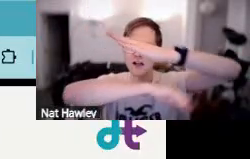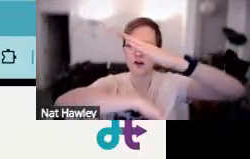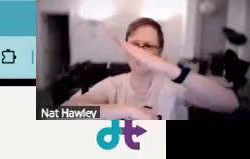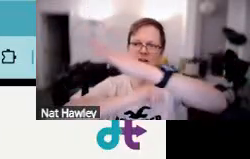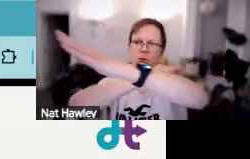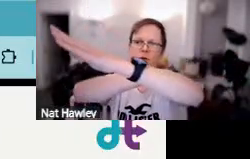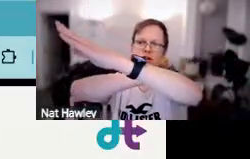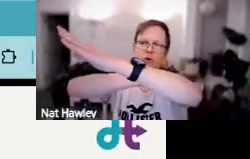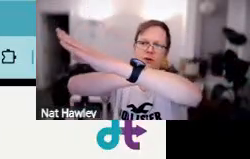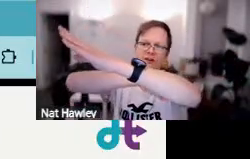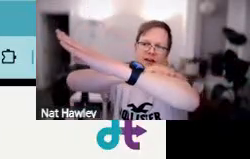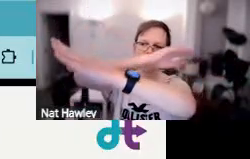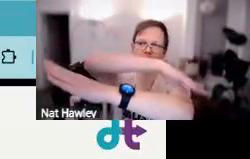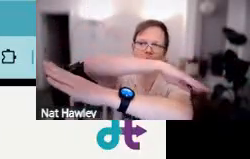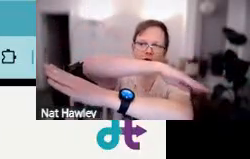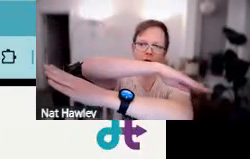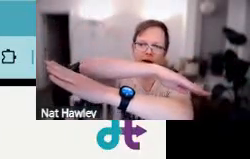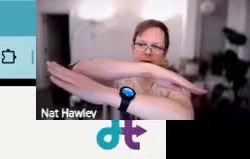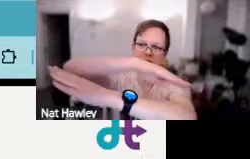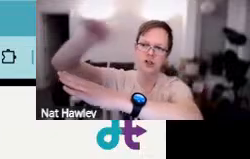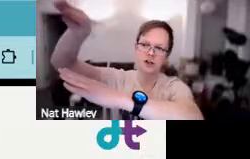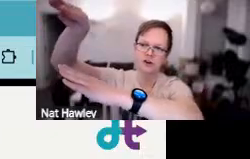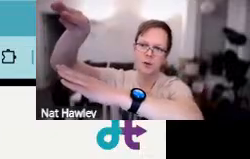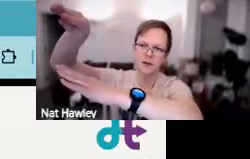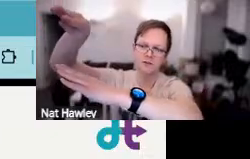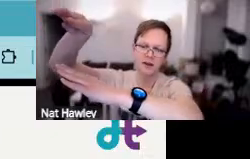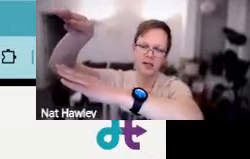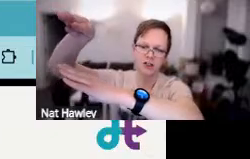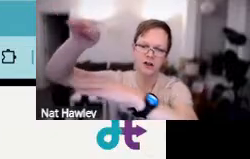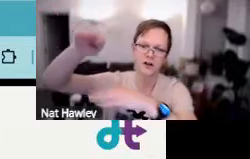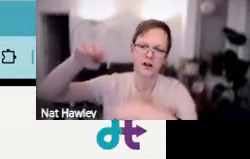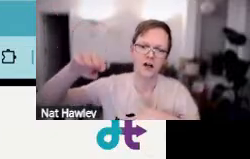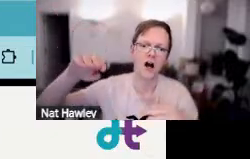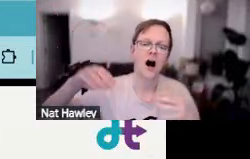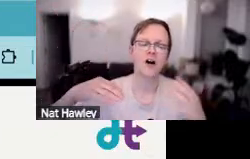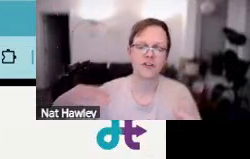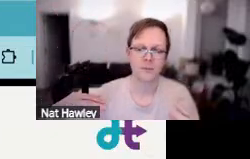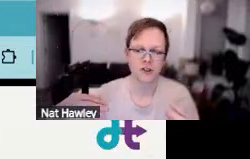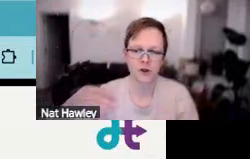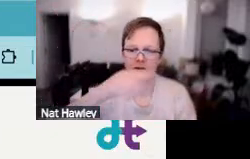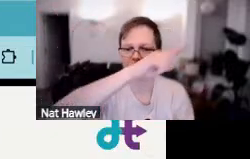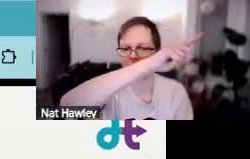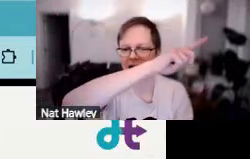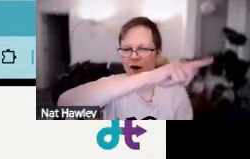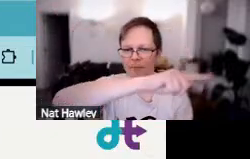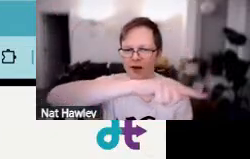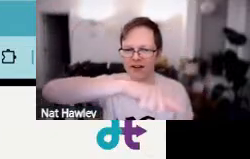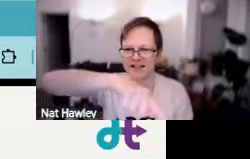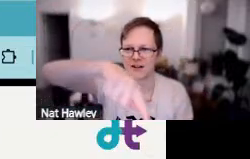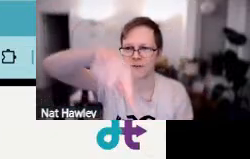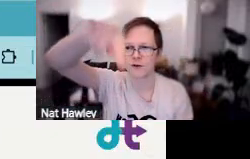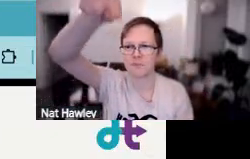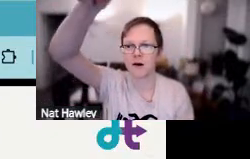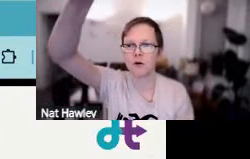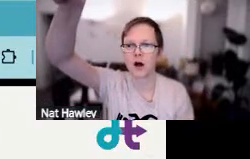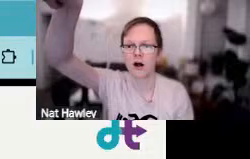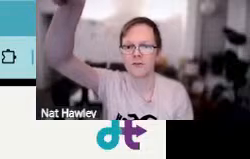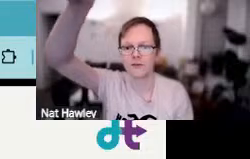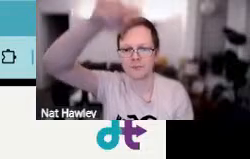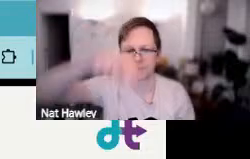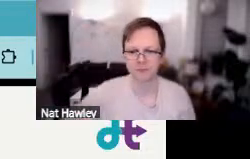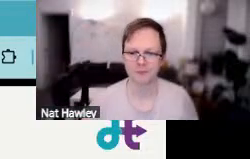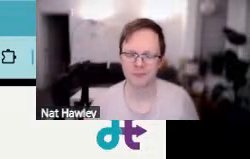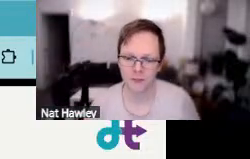where neurotypical students, they go from not knowing information to knowing information, Some students will have a bit of a different bell